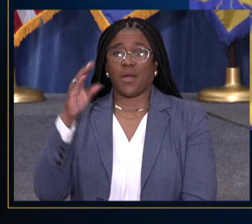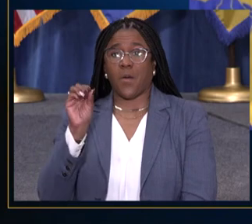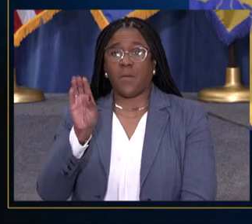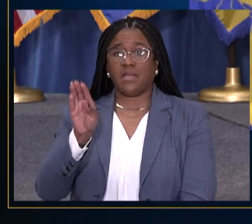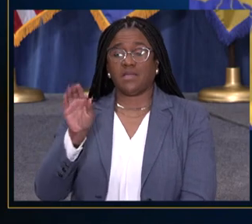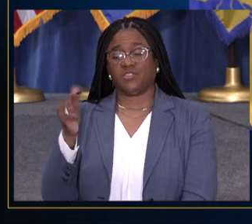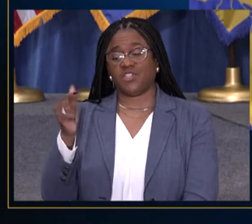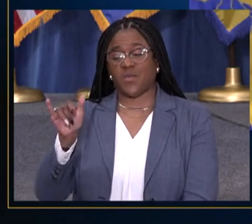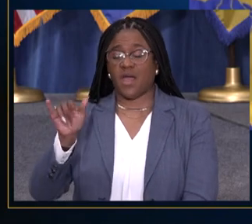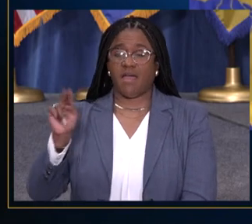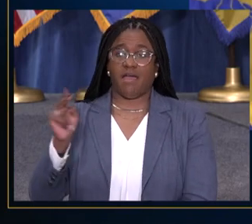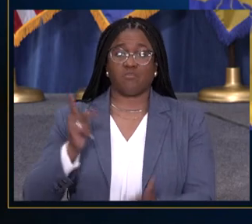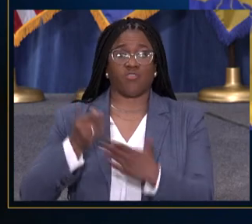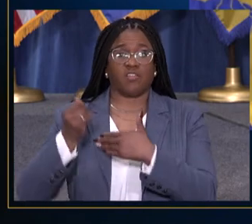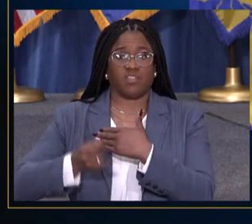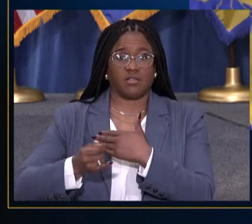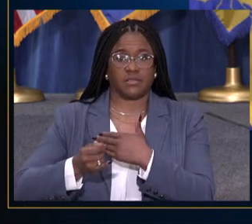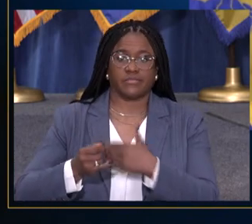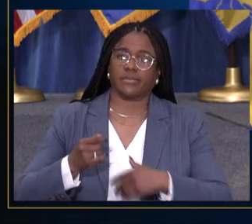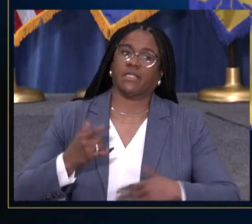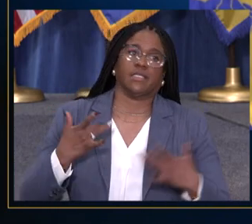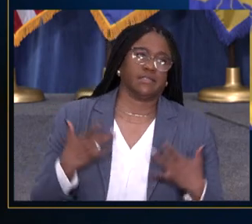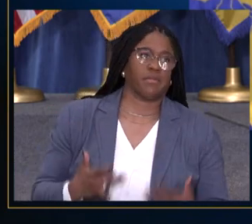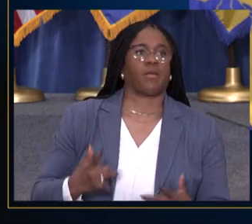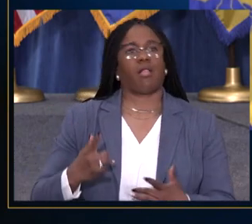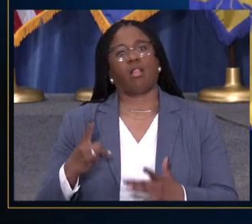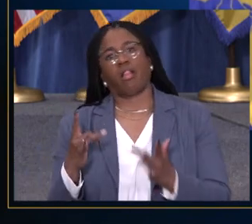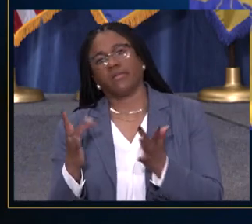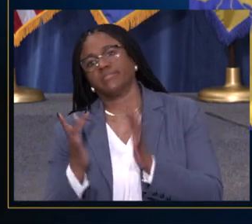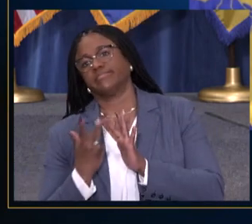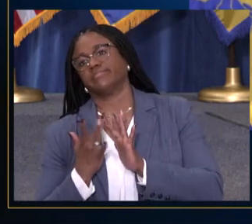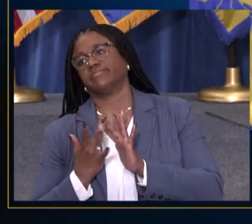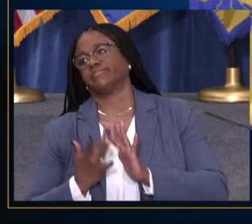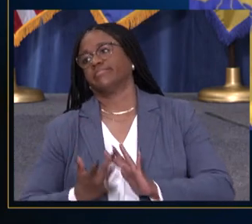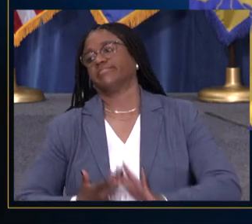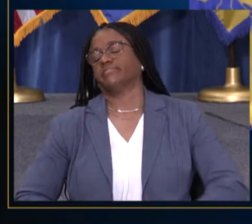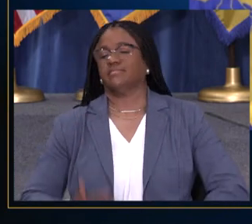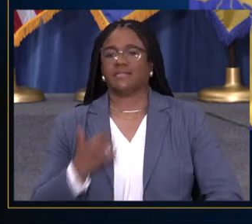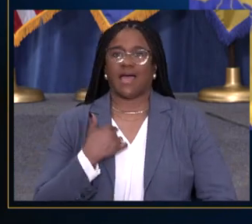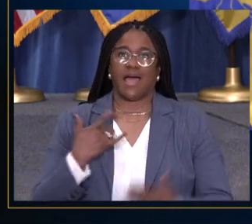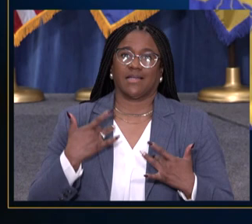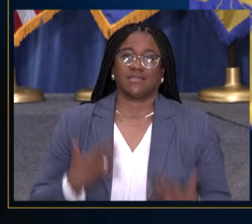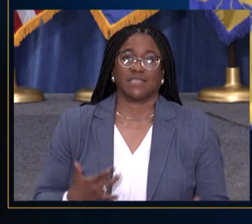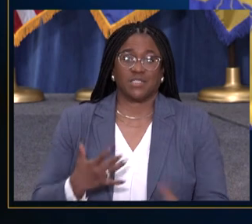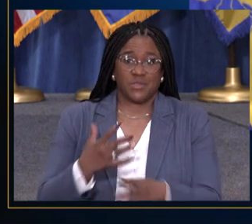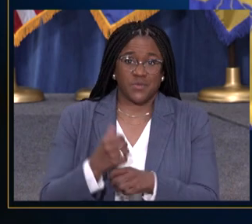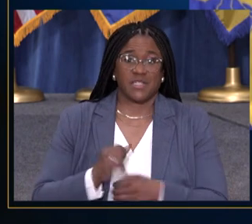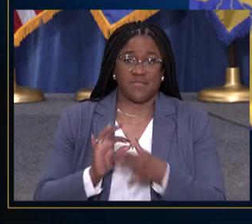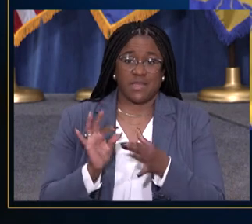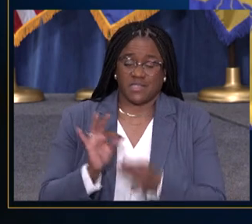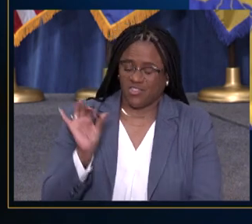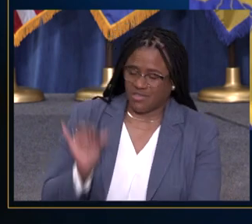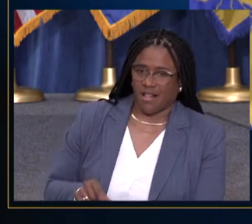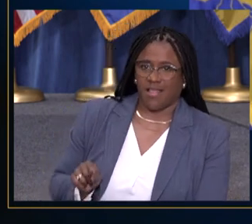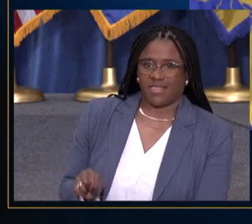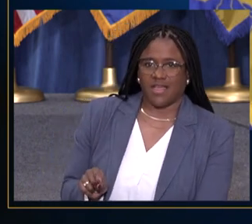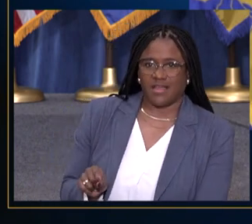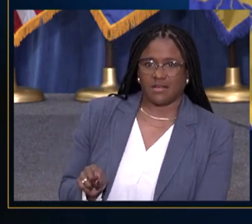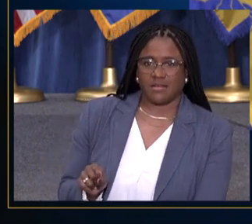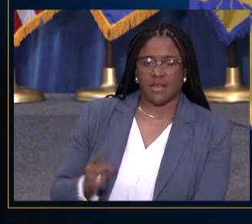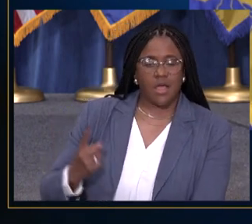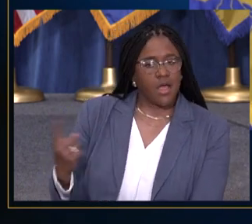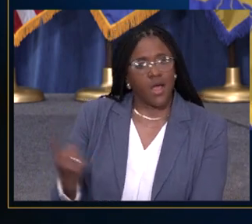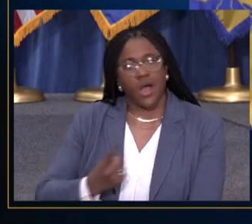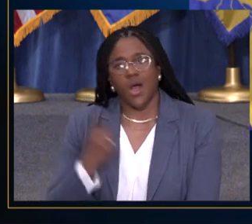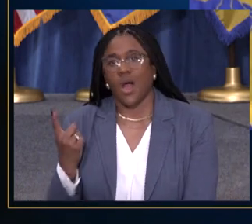Project, and amidst the usual inquiries, I frequently receive messages just like this, and they always